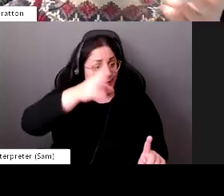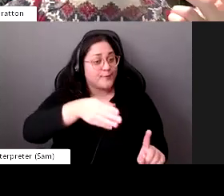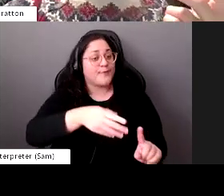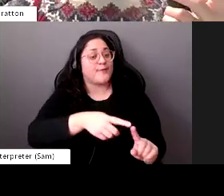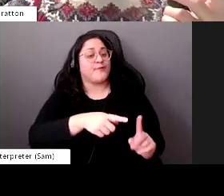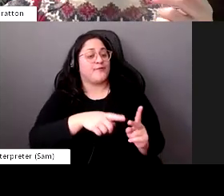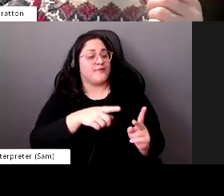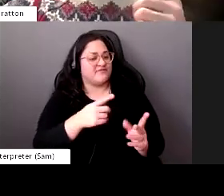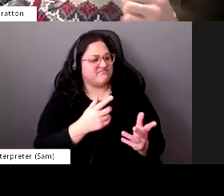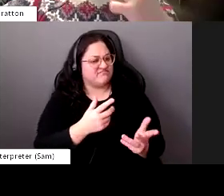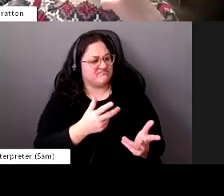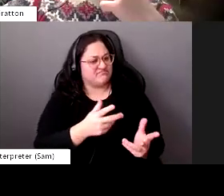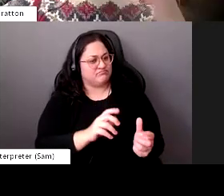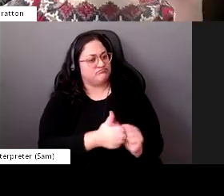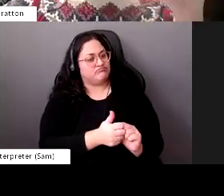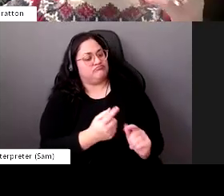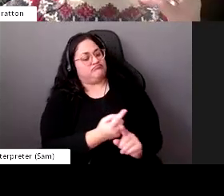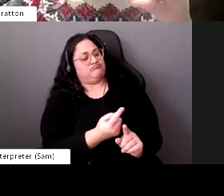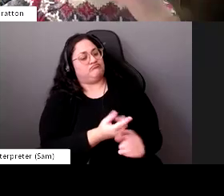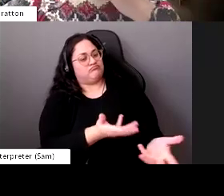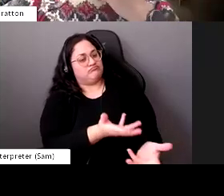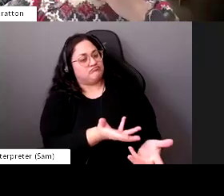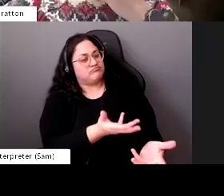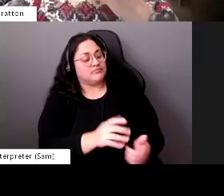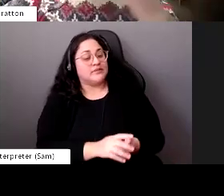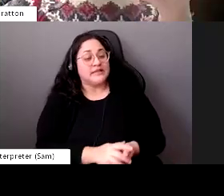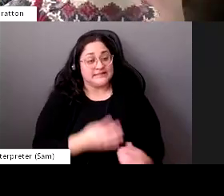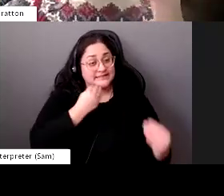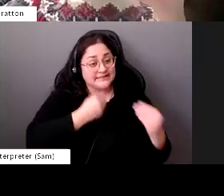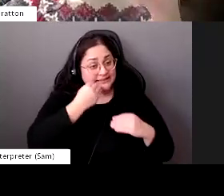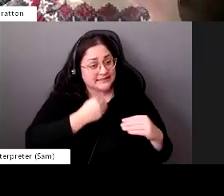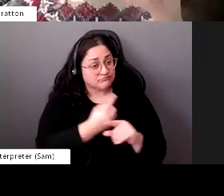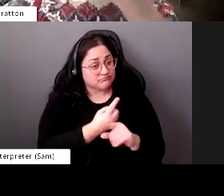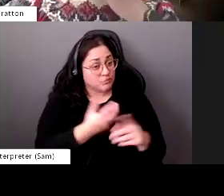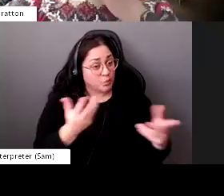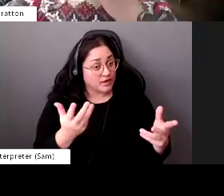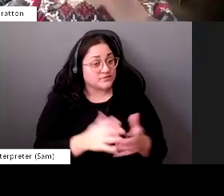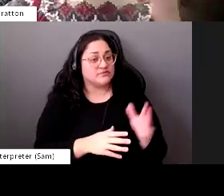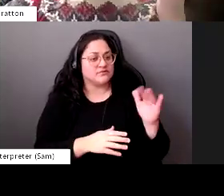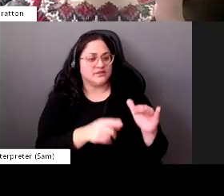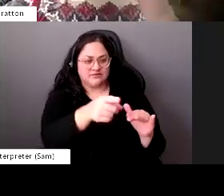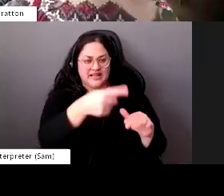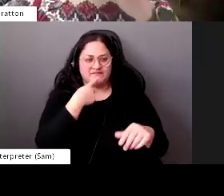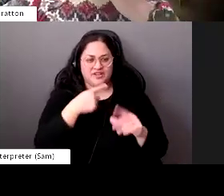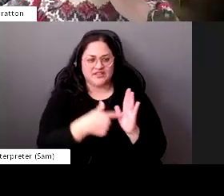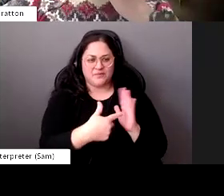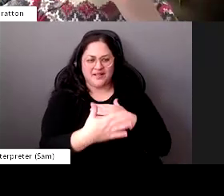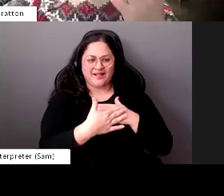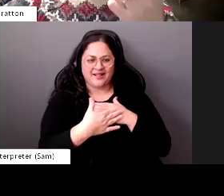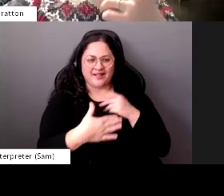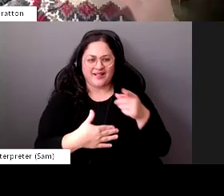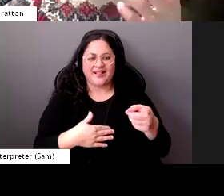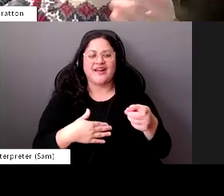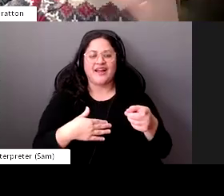me dining customs. Of course, you're going to have pasta, right? No cappuccinos after meals, it says. I didn't know that.